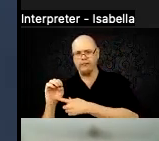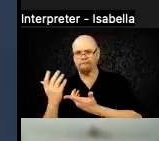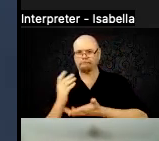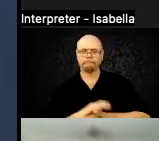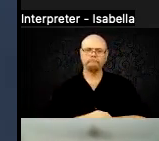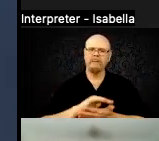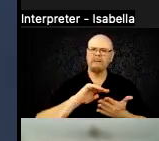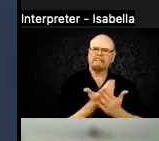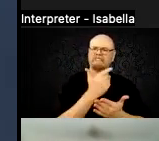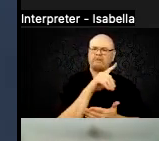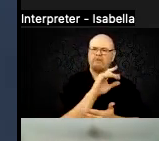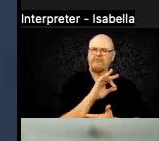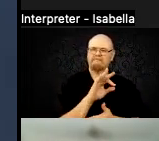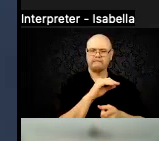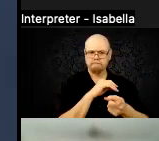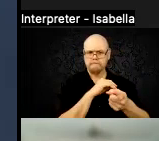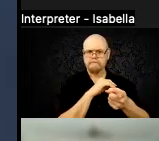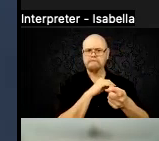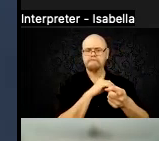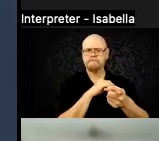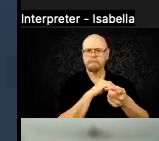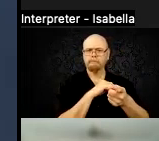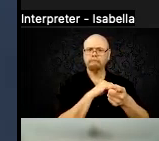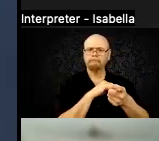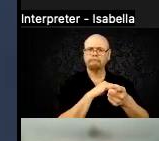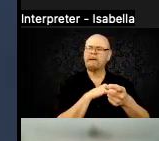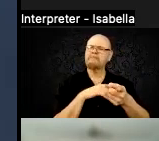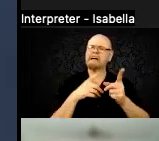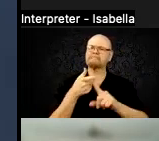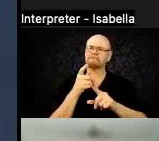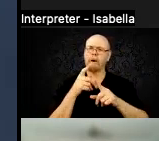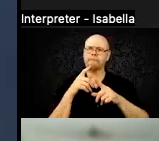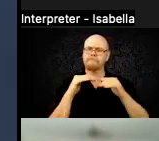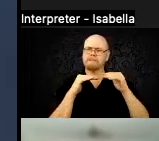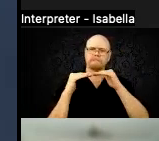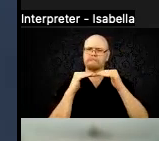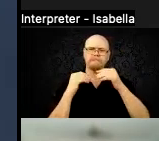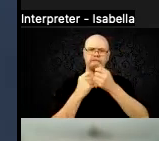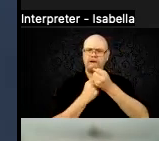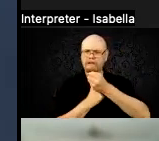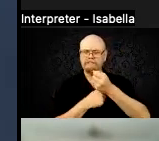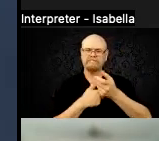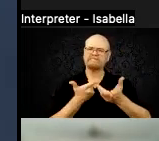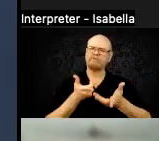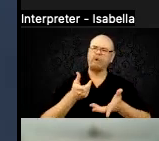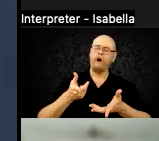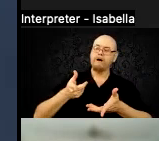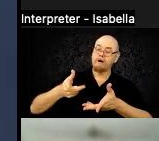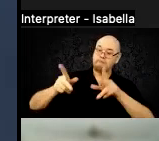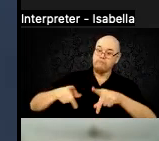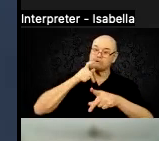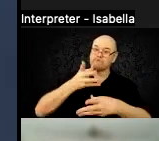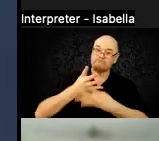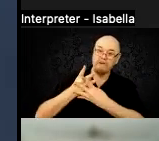funded by the Illinois Equal Justice Foundation, and it's for clearing cannabis convictions. So it's a statewide,